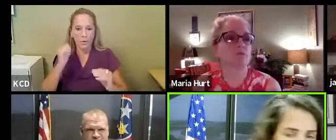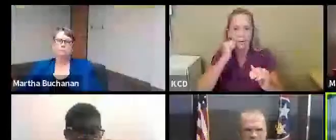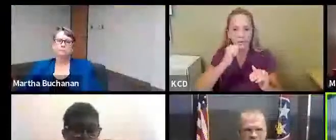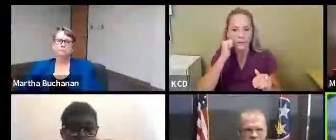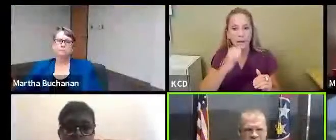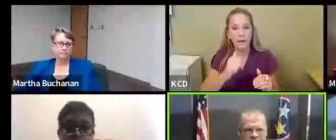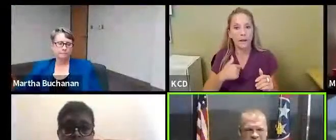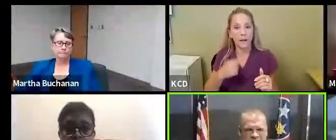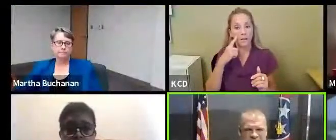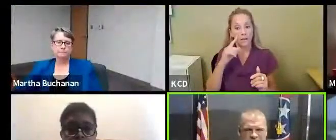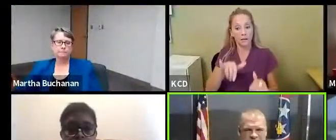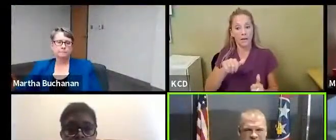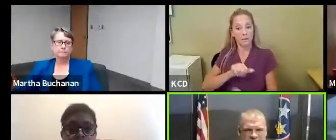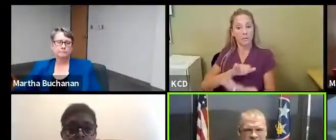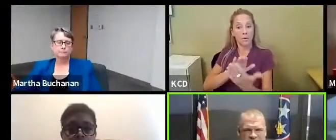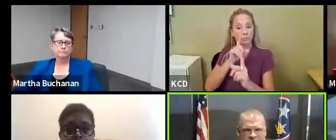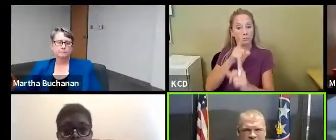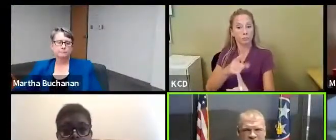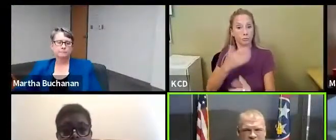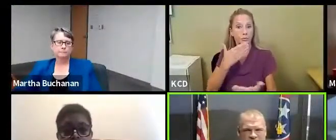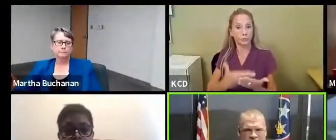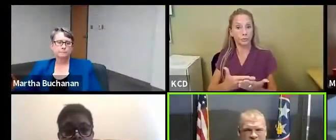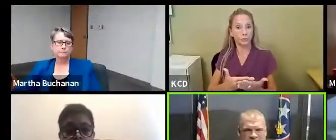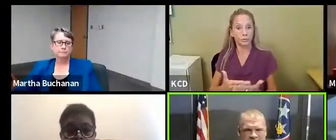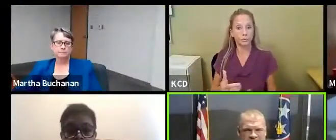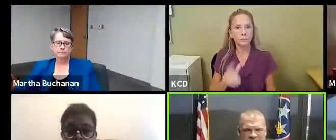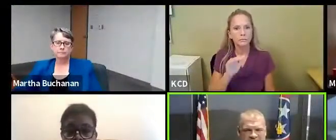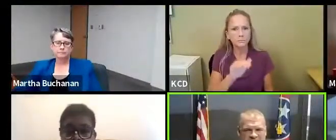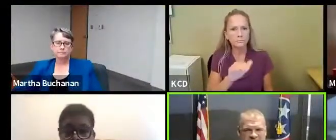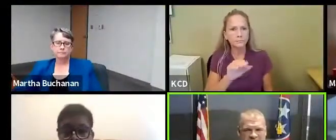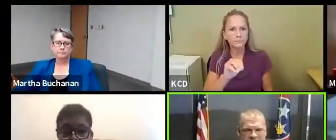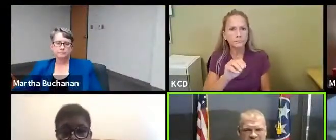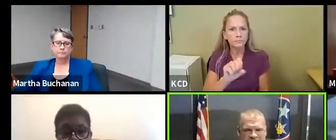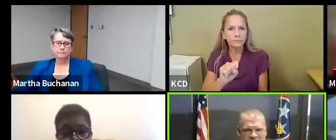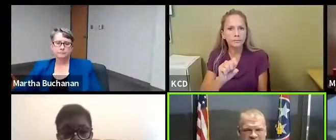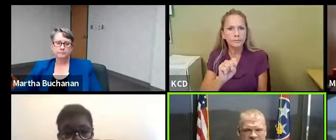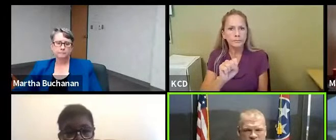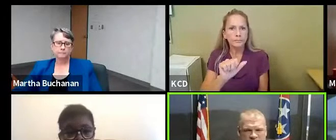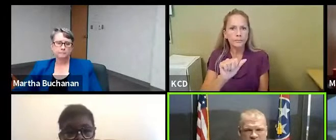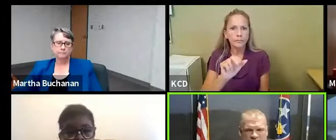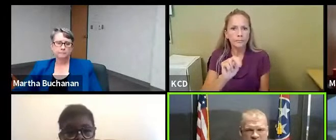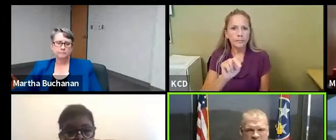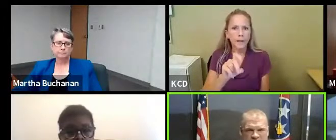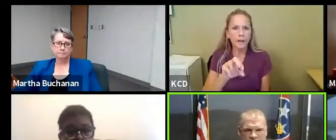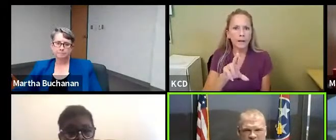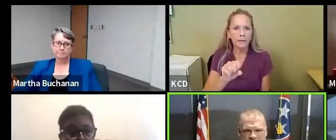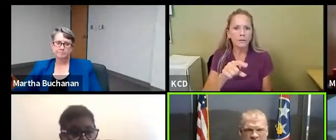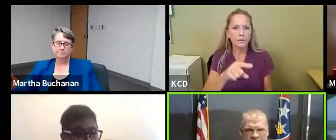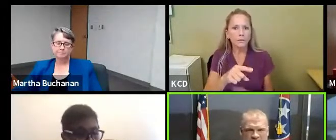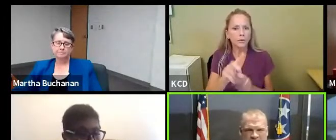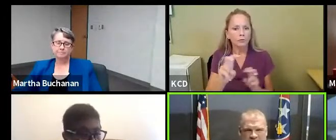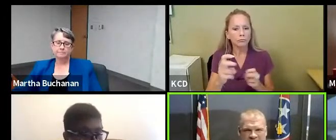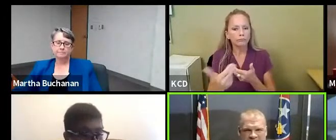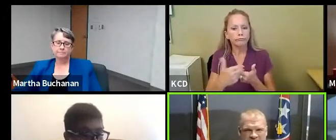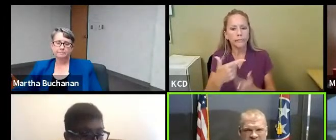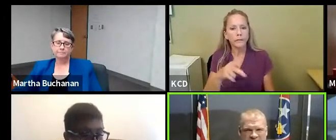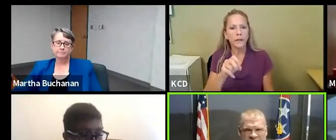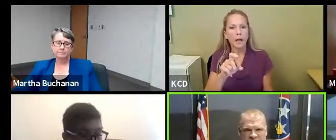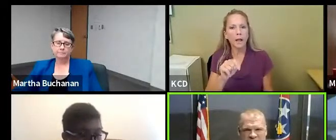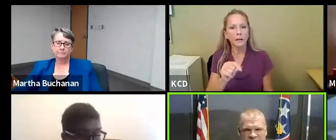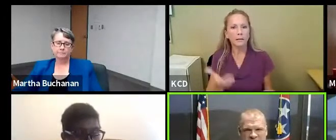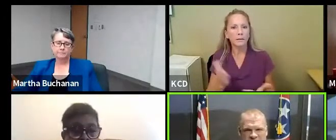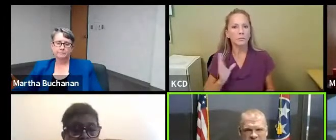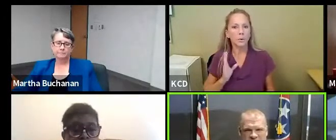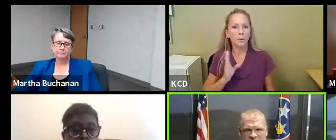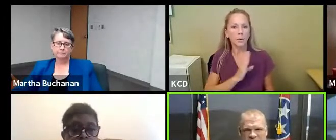approach. Mr. Sanders, as a guest on this board, Dr. Hurd asked a